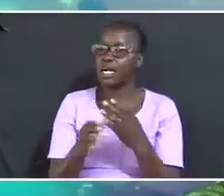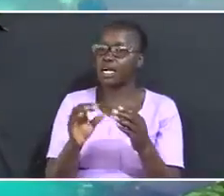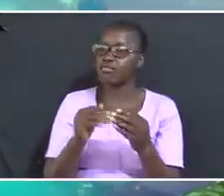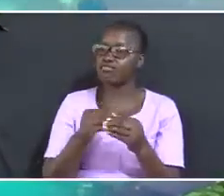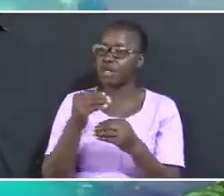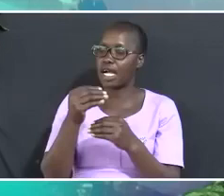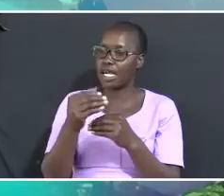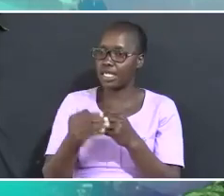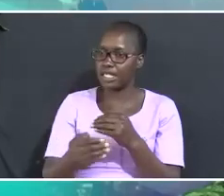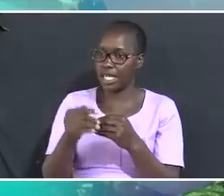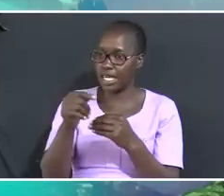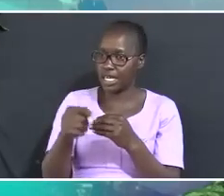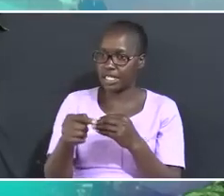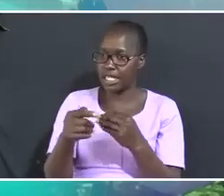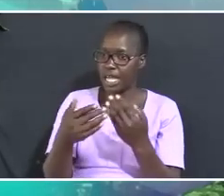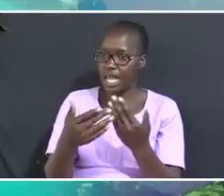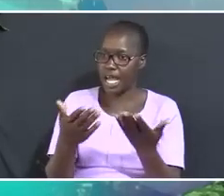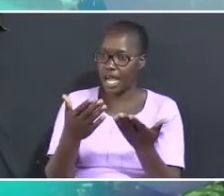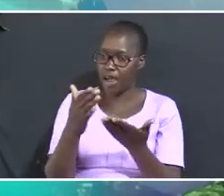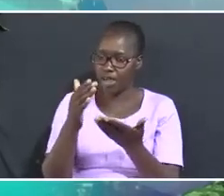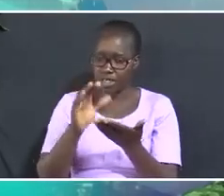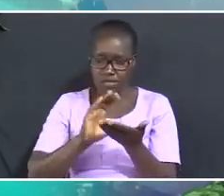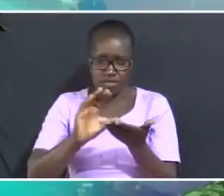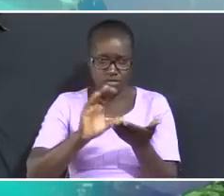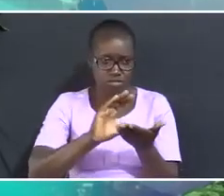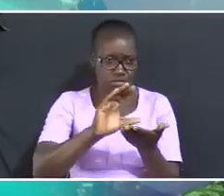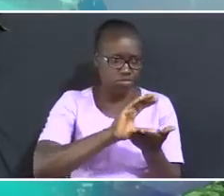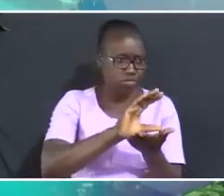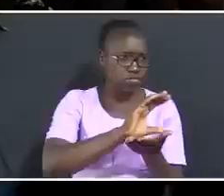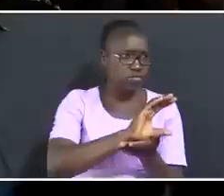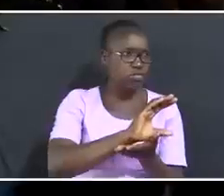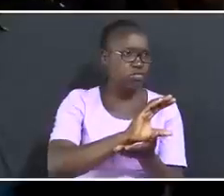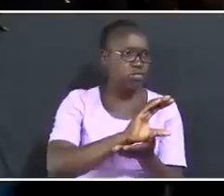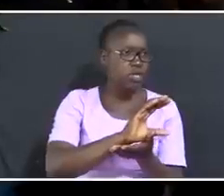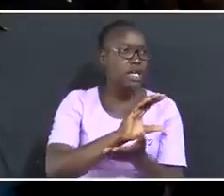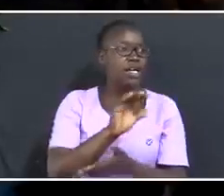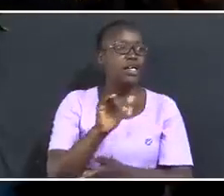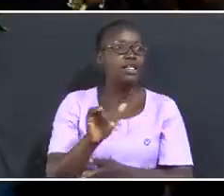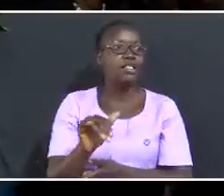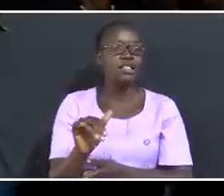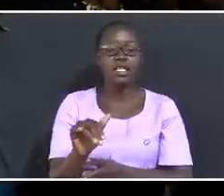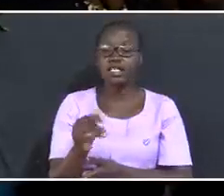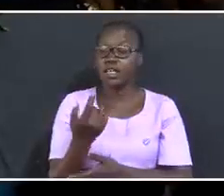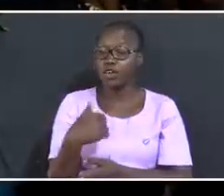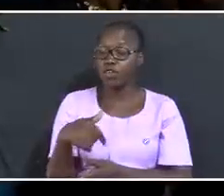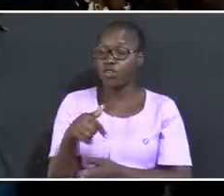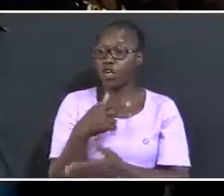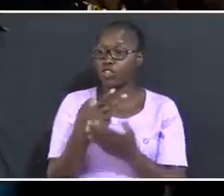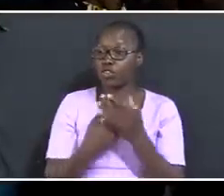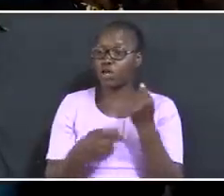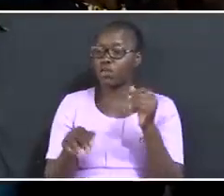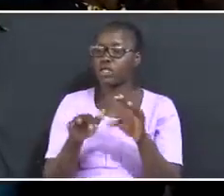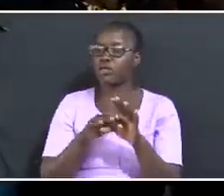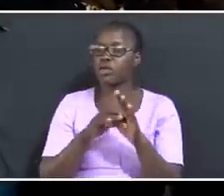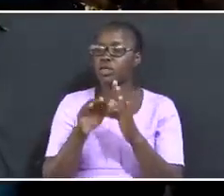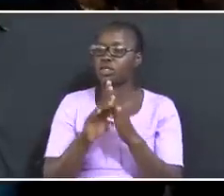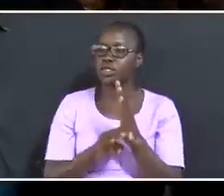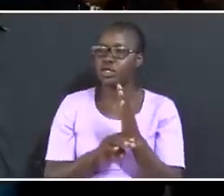you how it is apportioned. It's apportioned that for us to double the membership